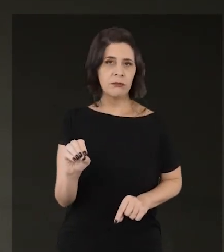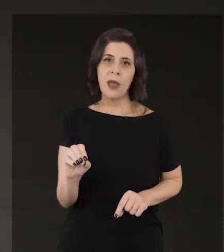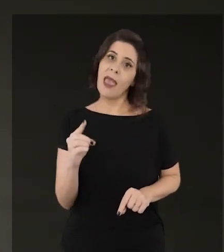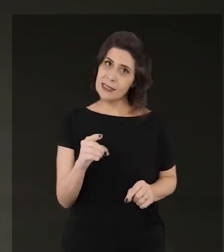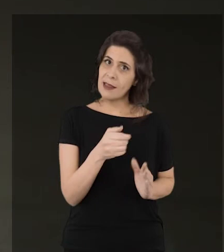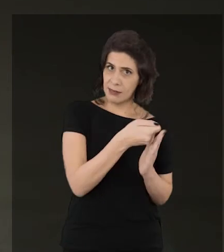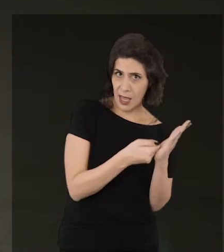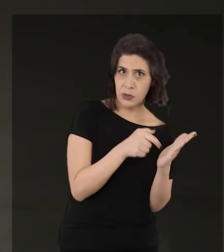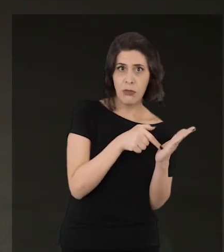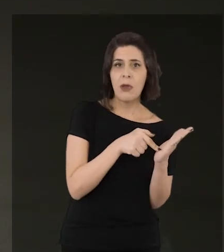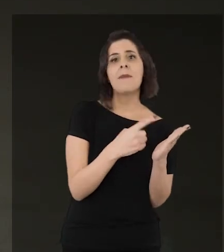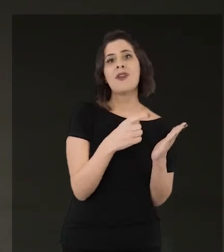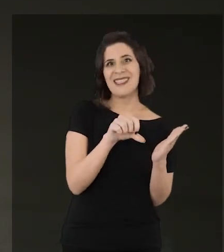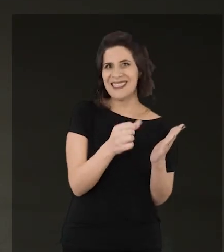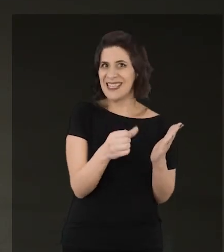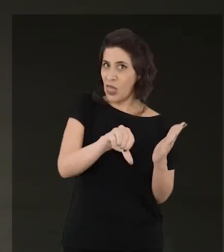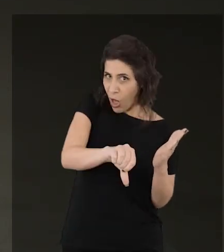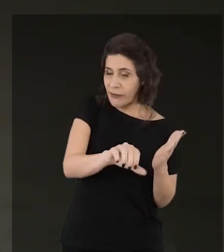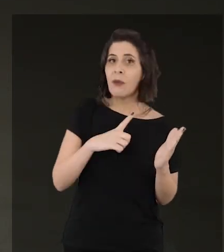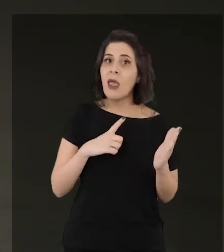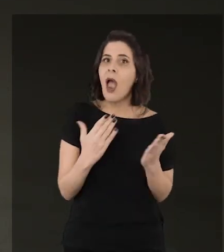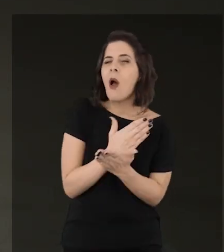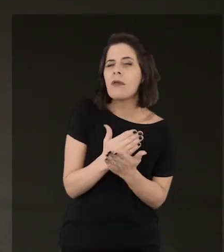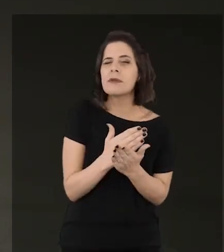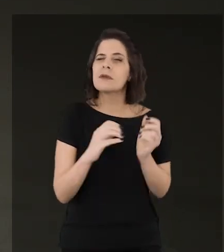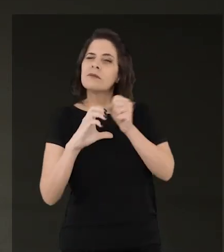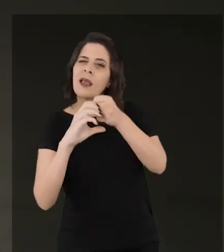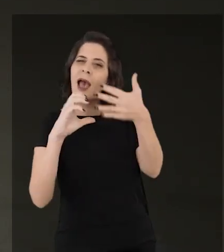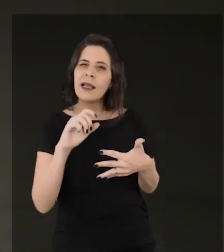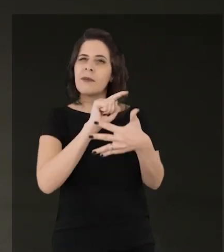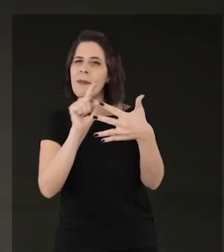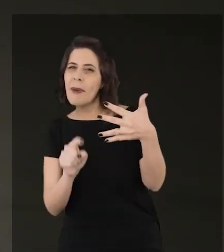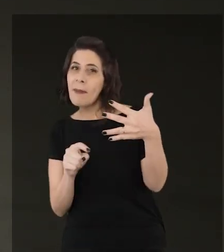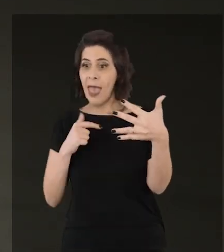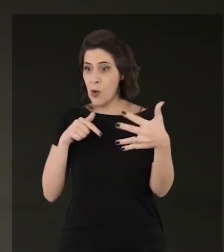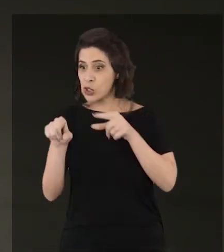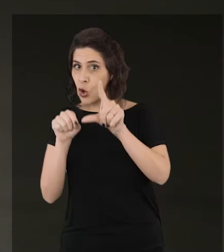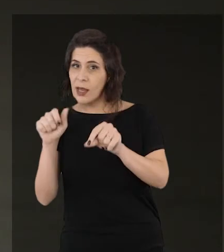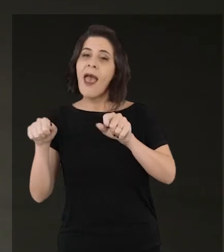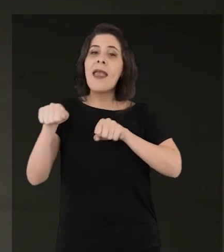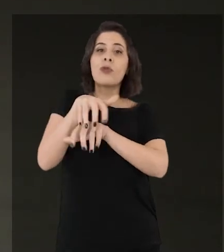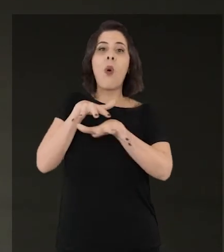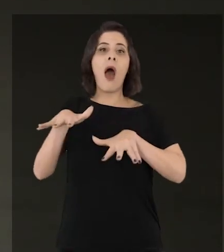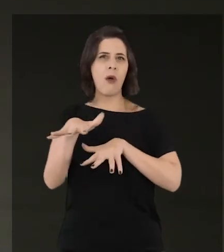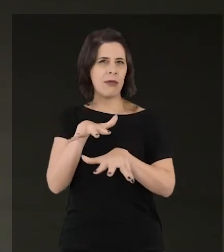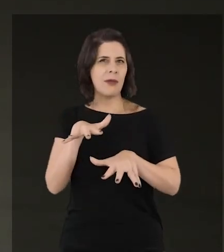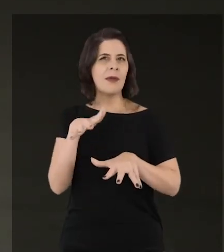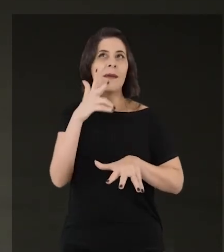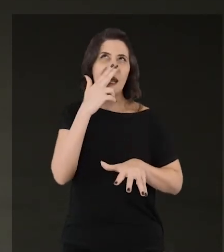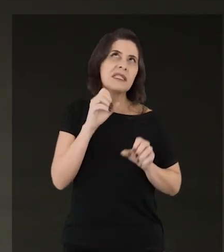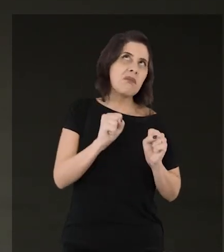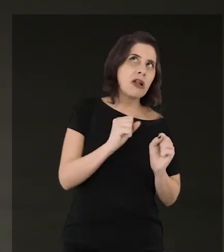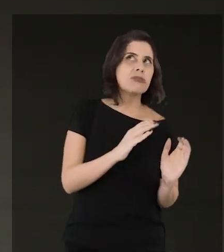is a kind of retro aspect to some of the choices that I made. You feel like it could be like a late